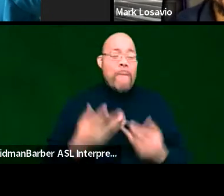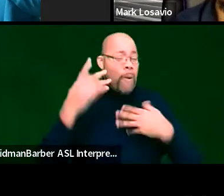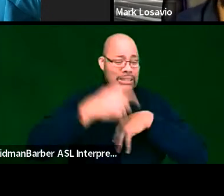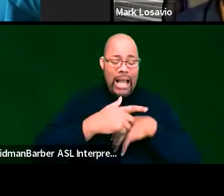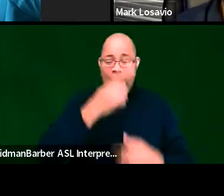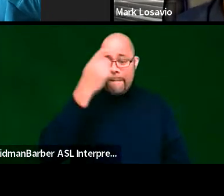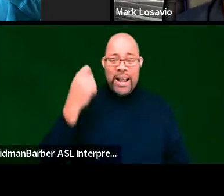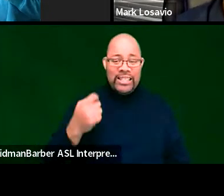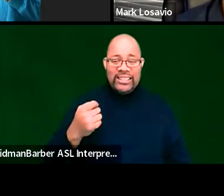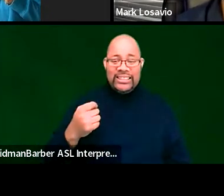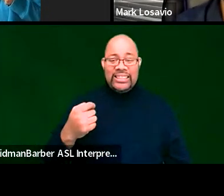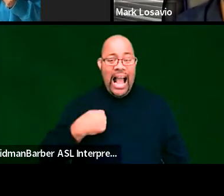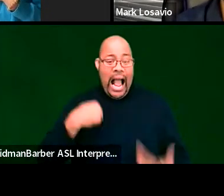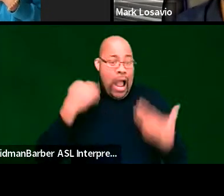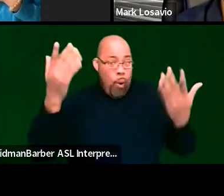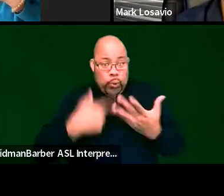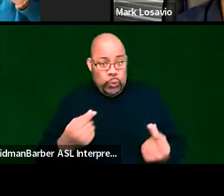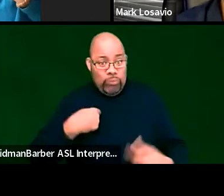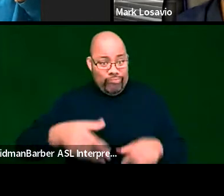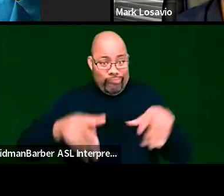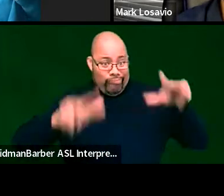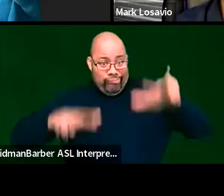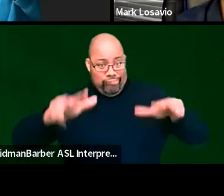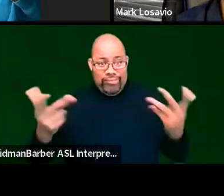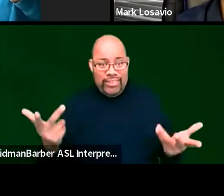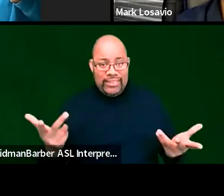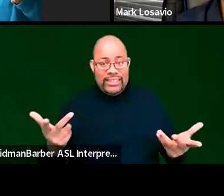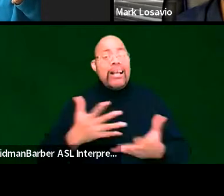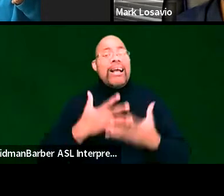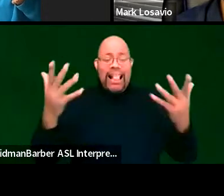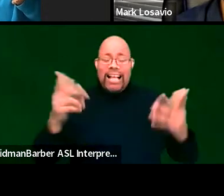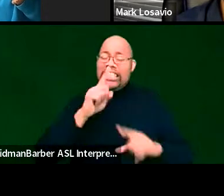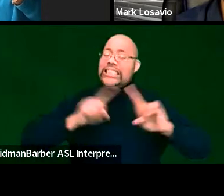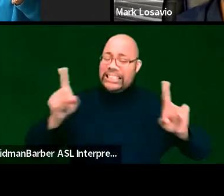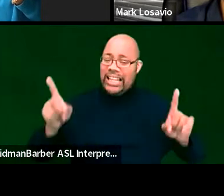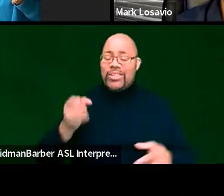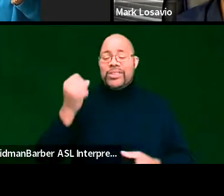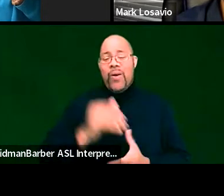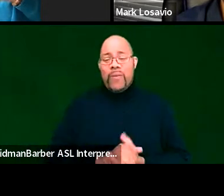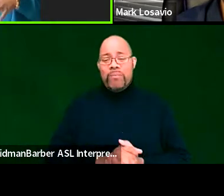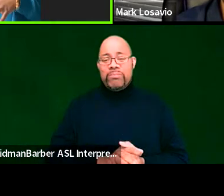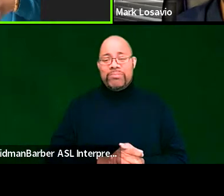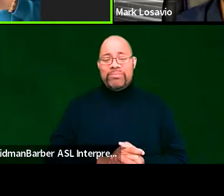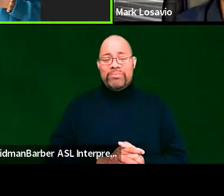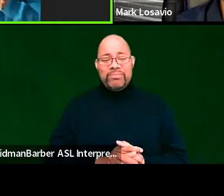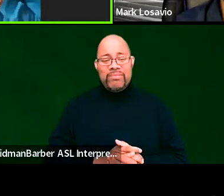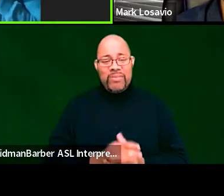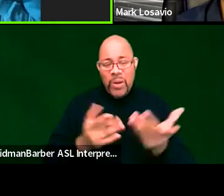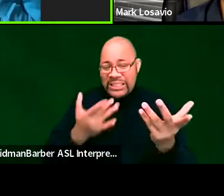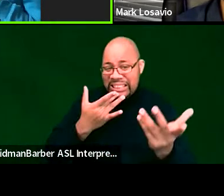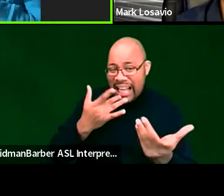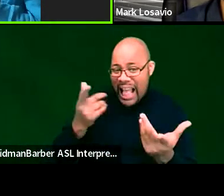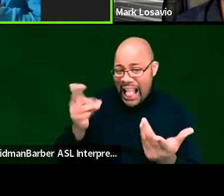times because I didn't know what I was doing. It was a lot. It was different. And so